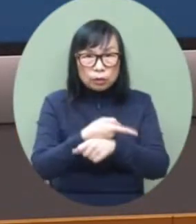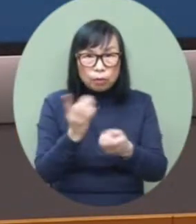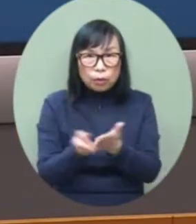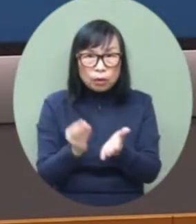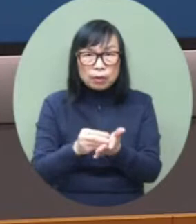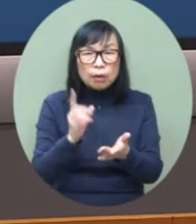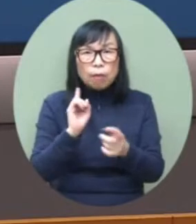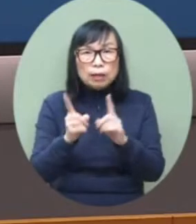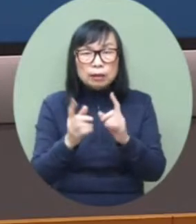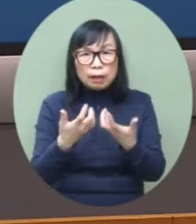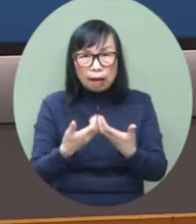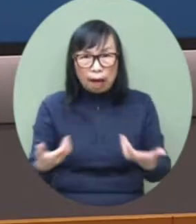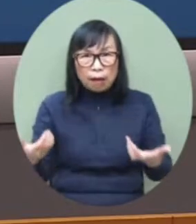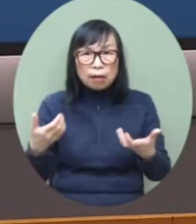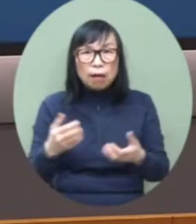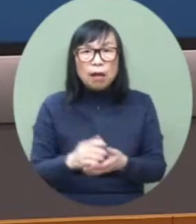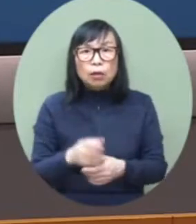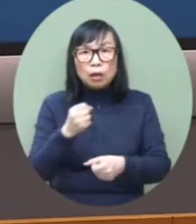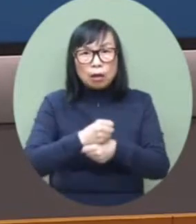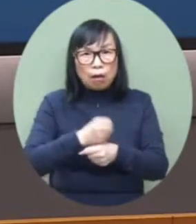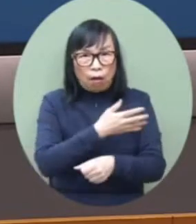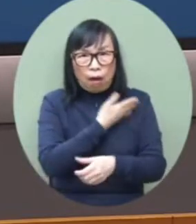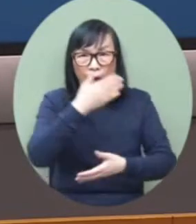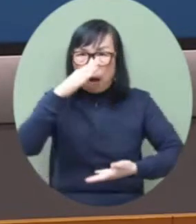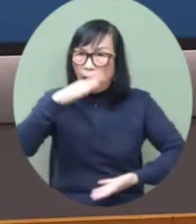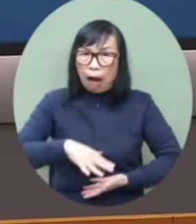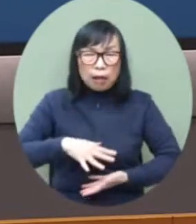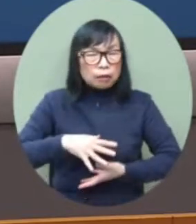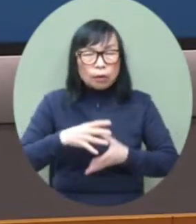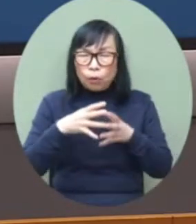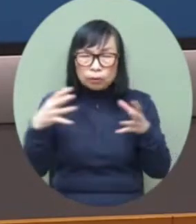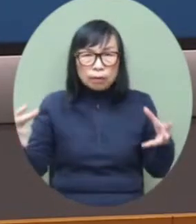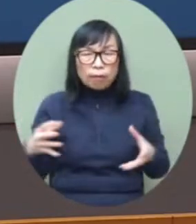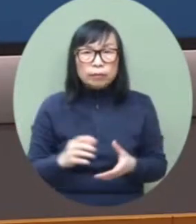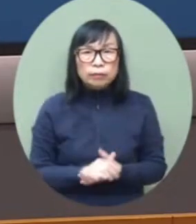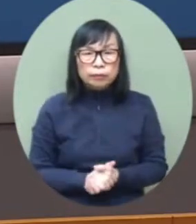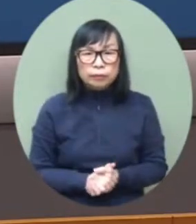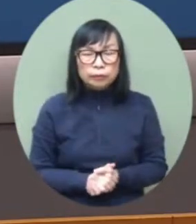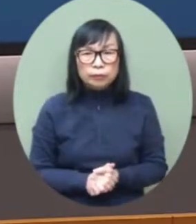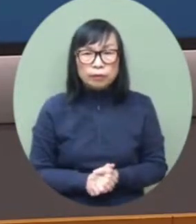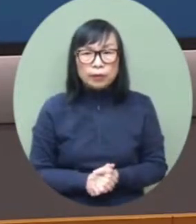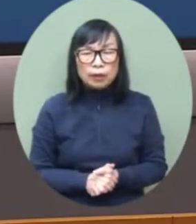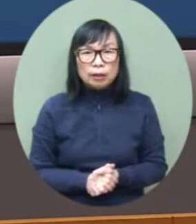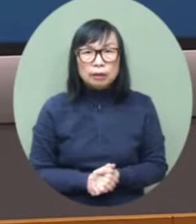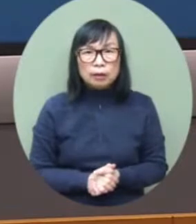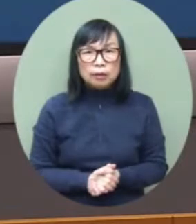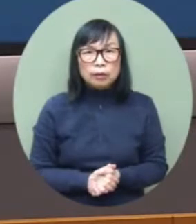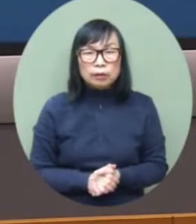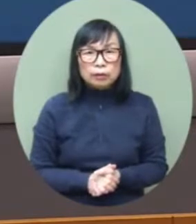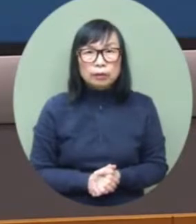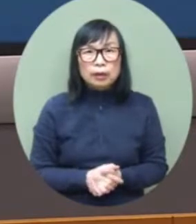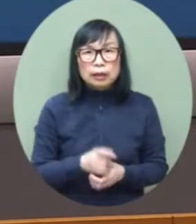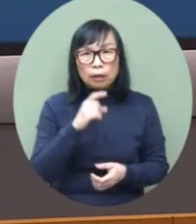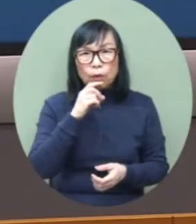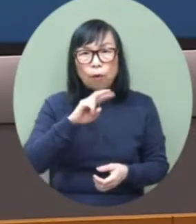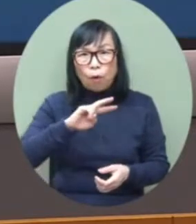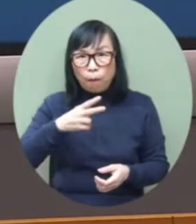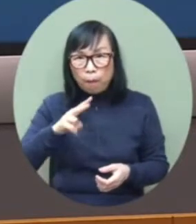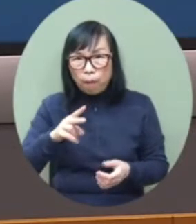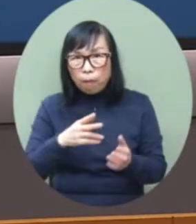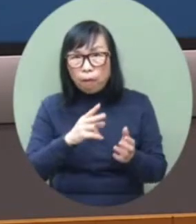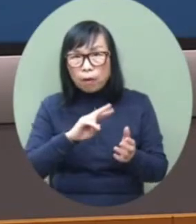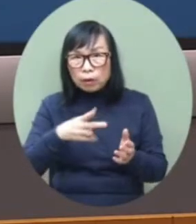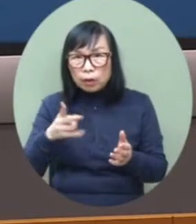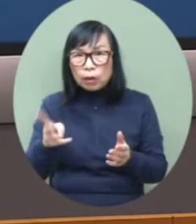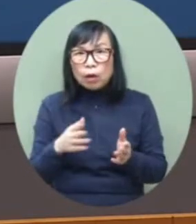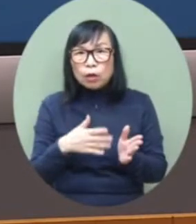we have colleagues who are infected or preliminary positive, or some of them have to be isolated,